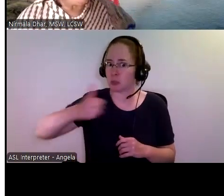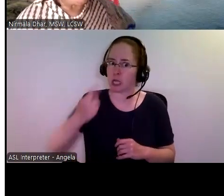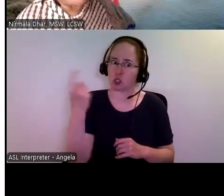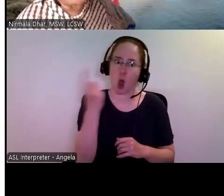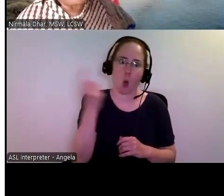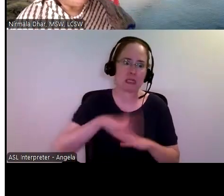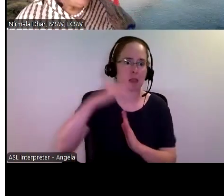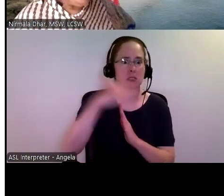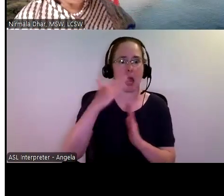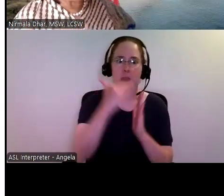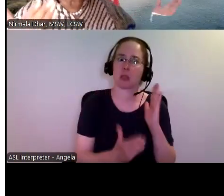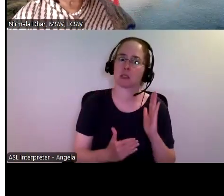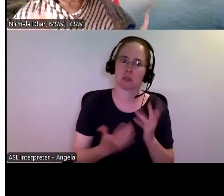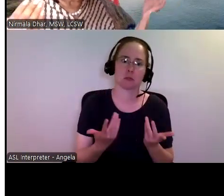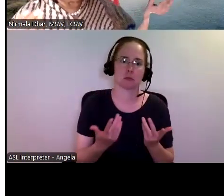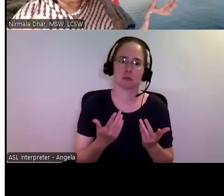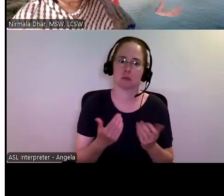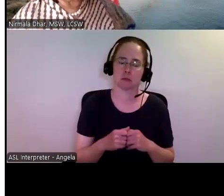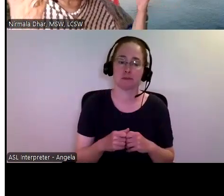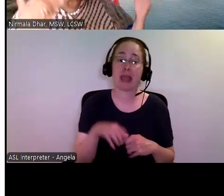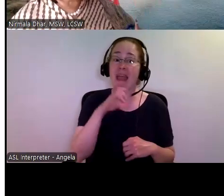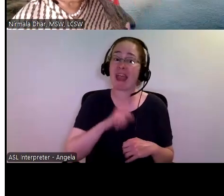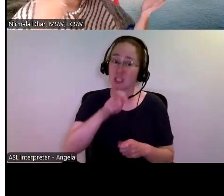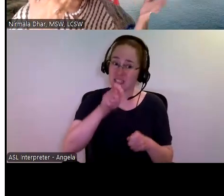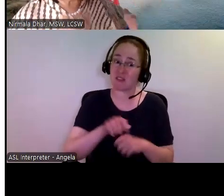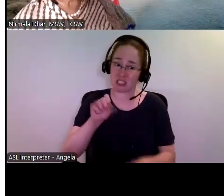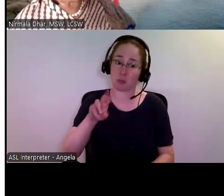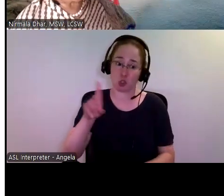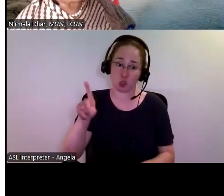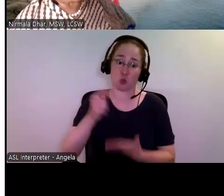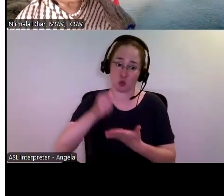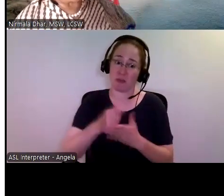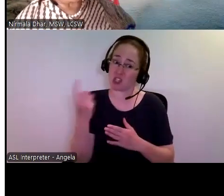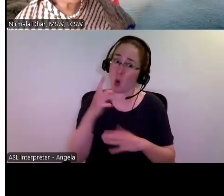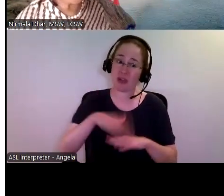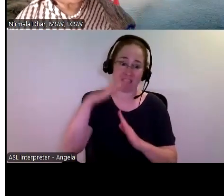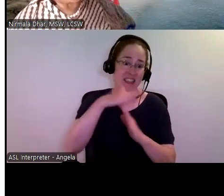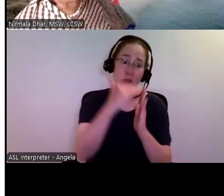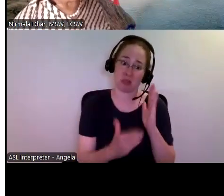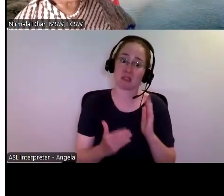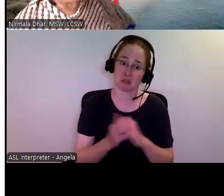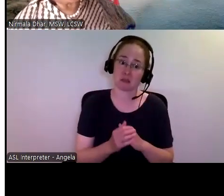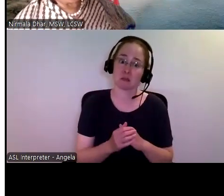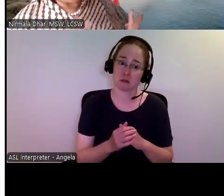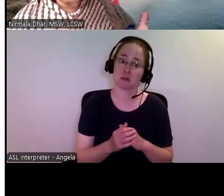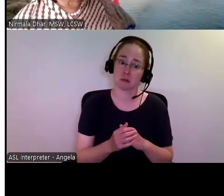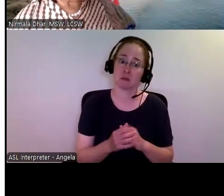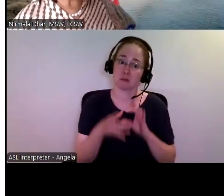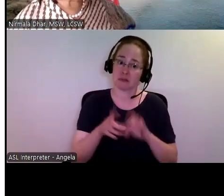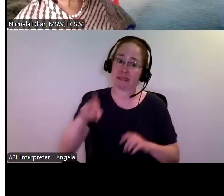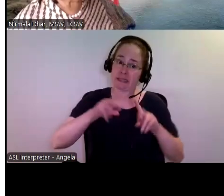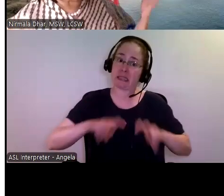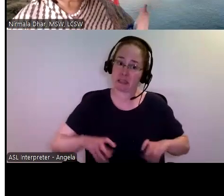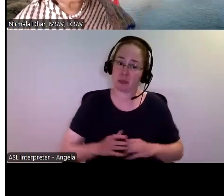rises to the top. Age-specific substance use treatment always rises to the top when we do a needs assessment.